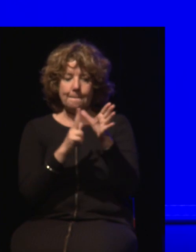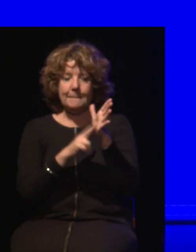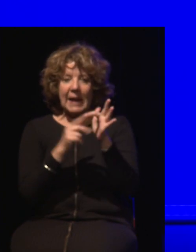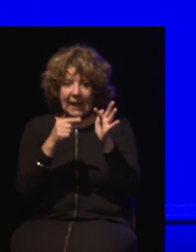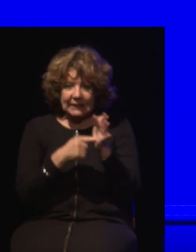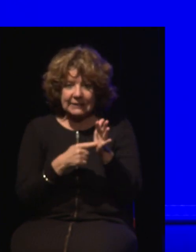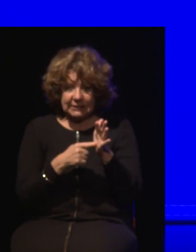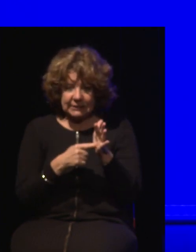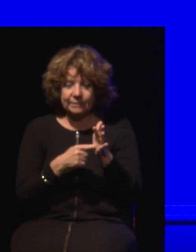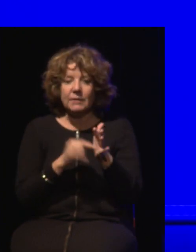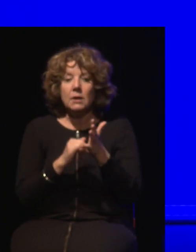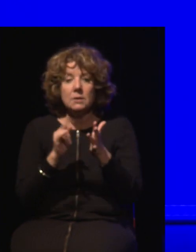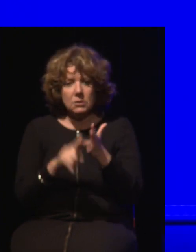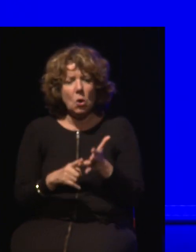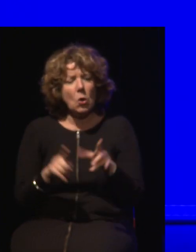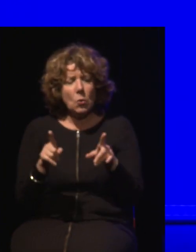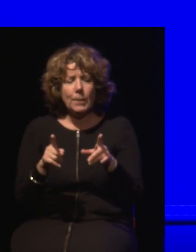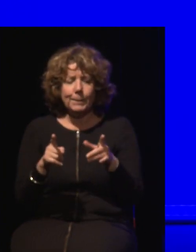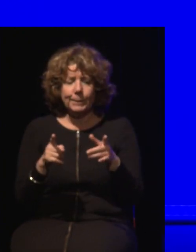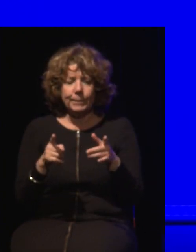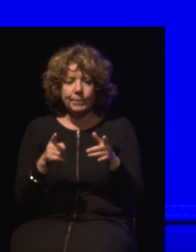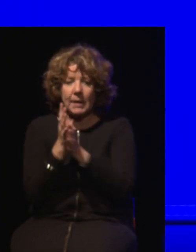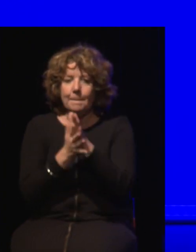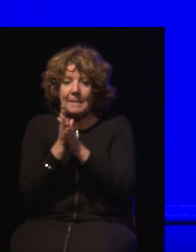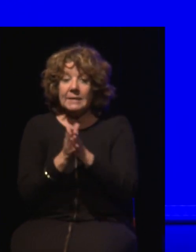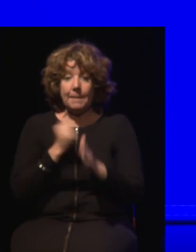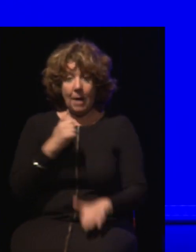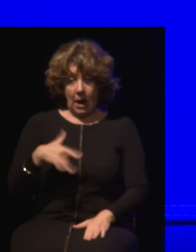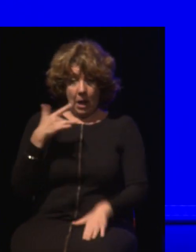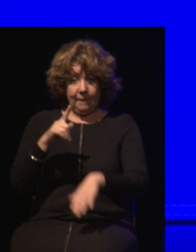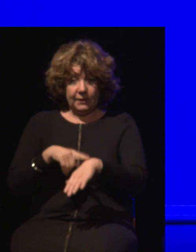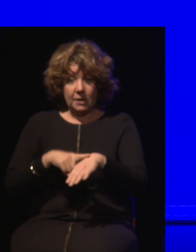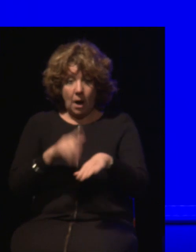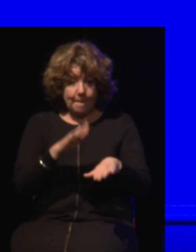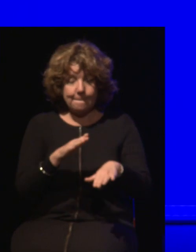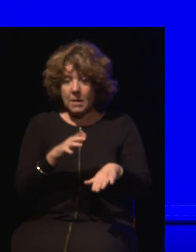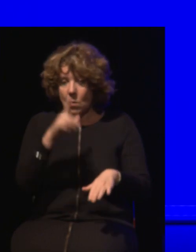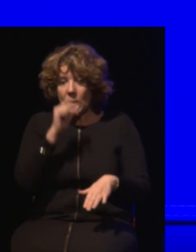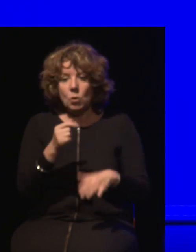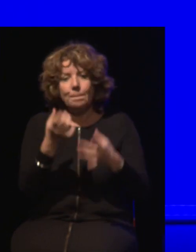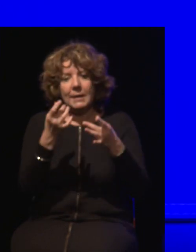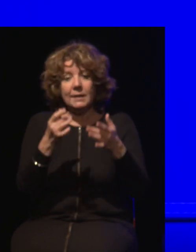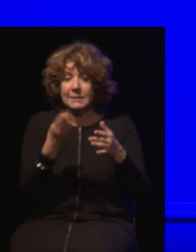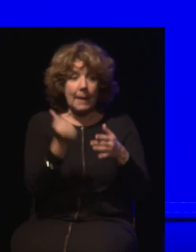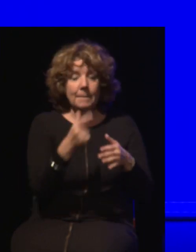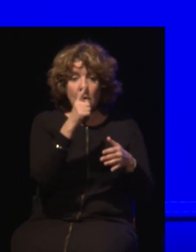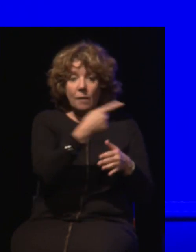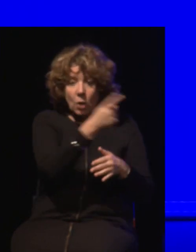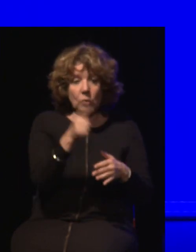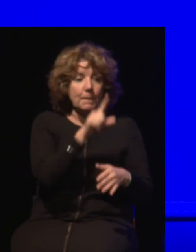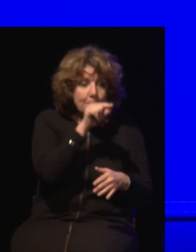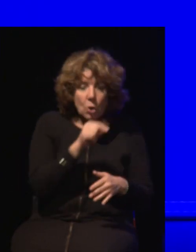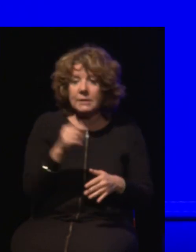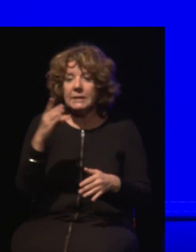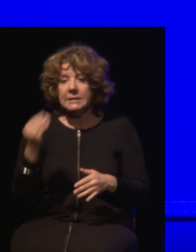listening. So too does the realization that in my lifetime we could be losing some of these voices.